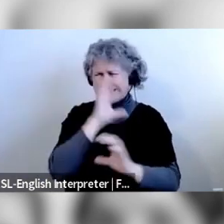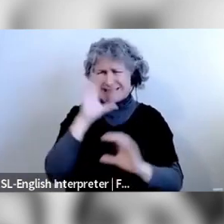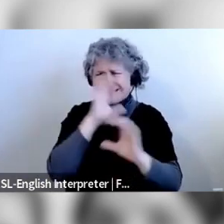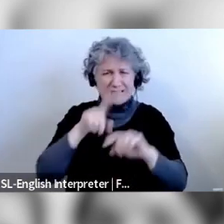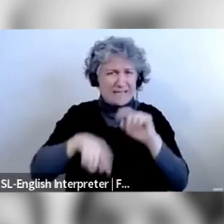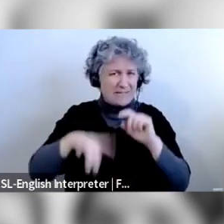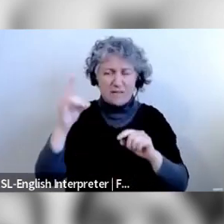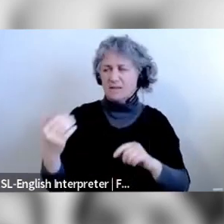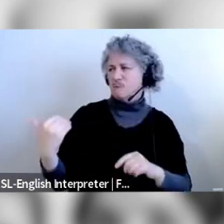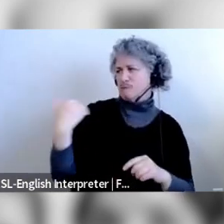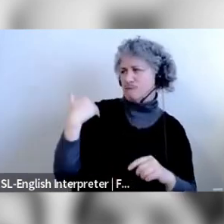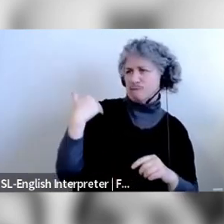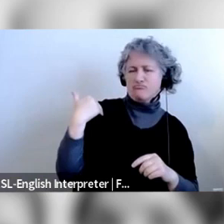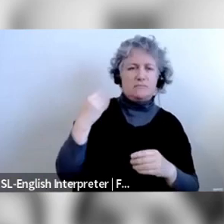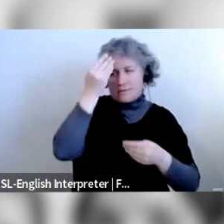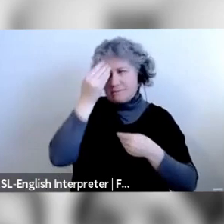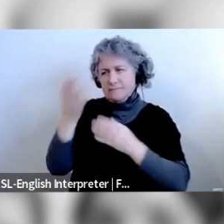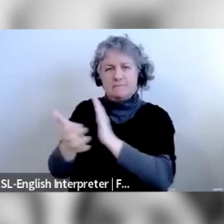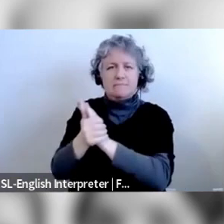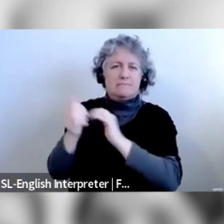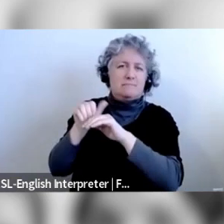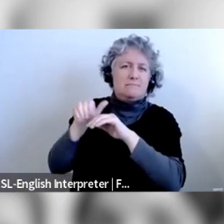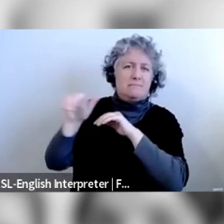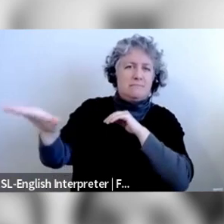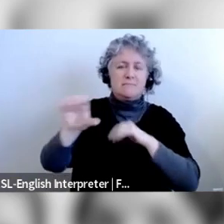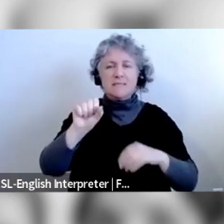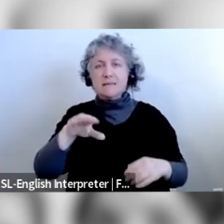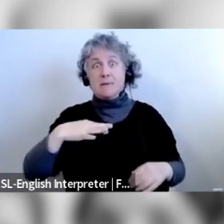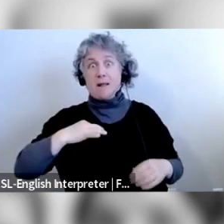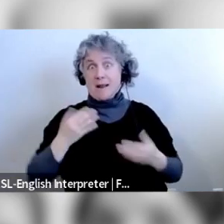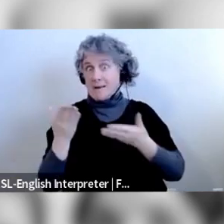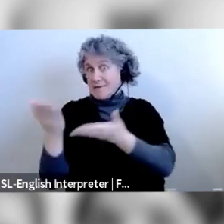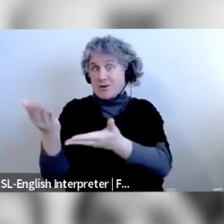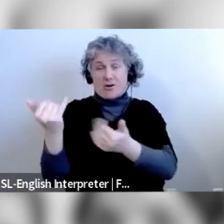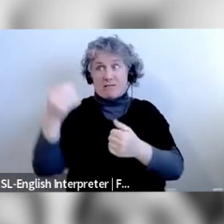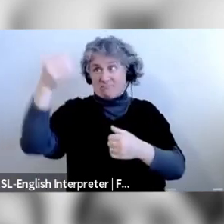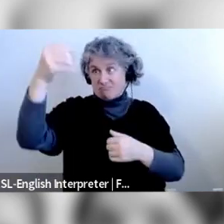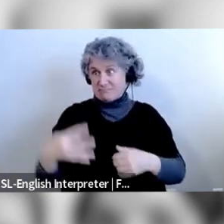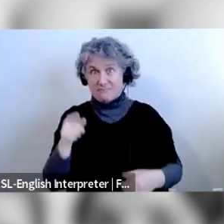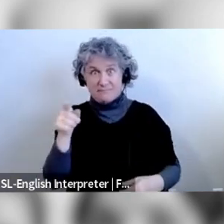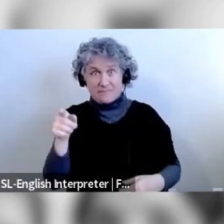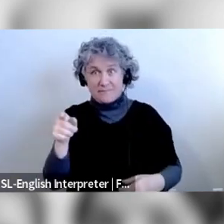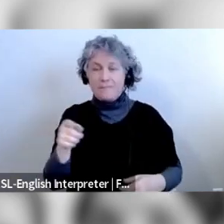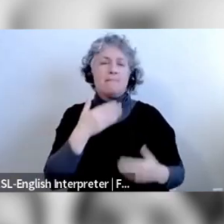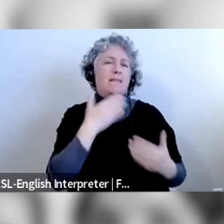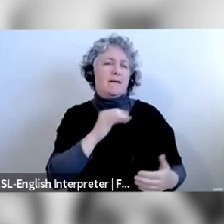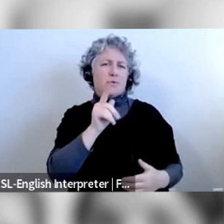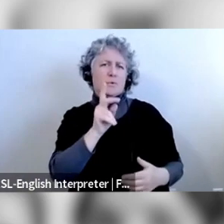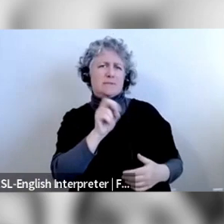me know and I'll get it for you. But it's on SM Apply right now. Wonderful. Thank you, Jordan. Valerie, feel free to unmute